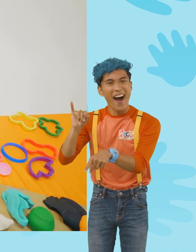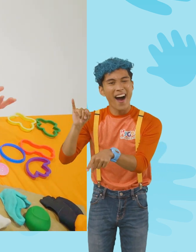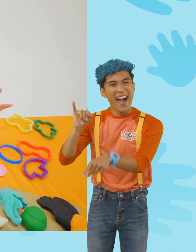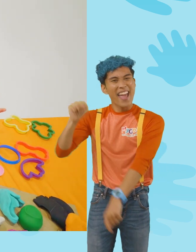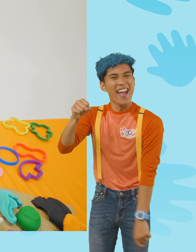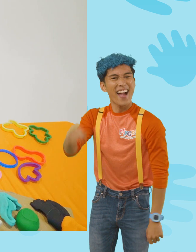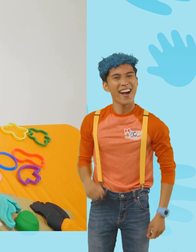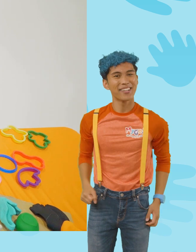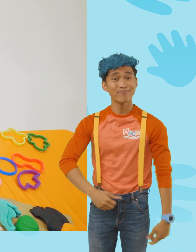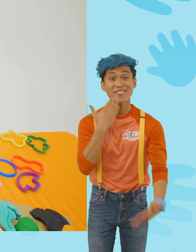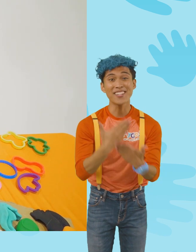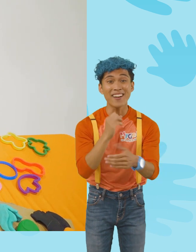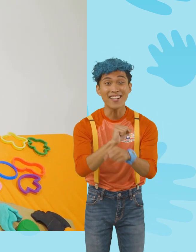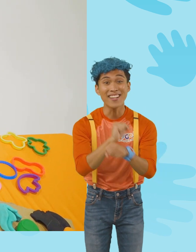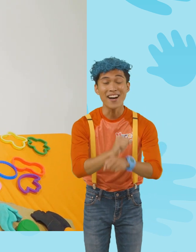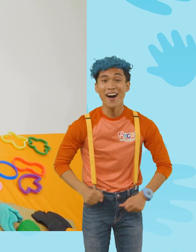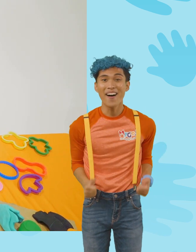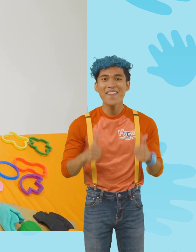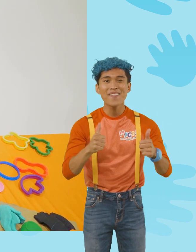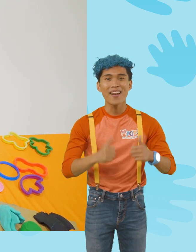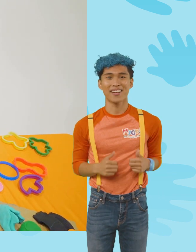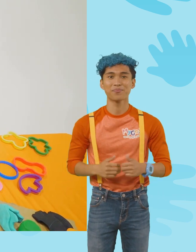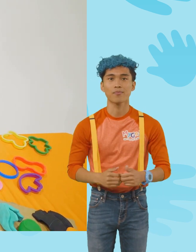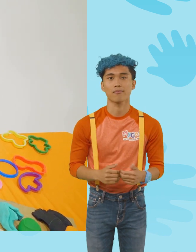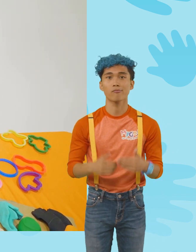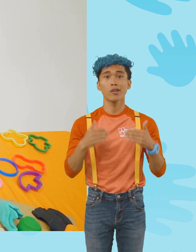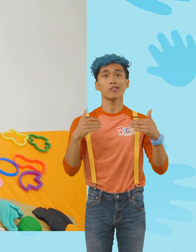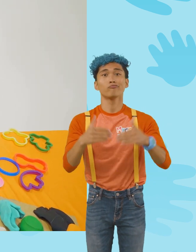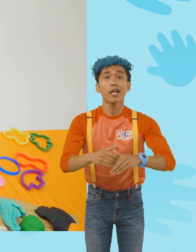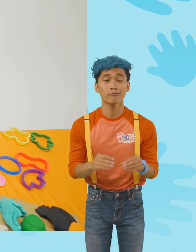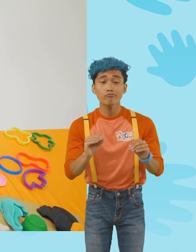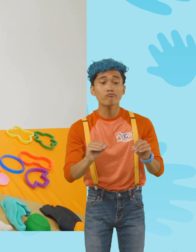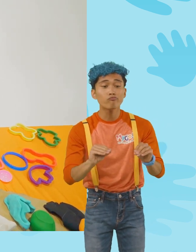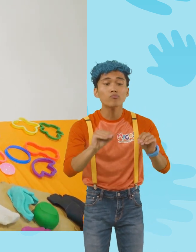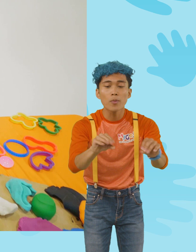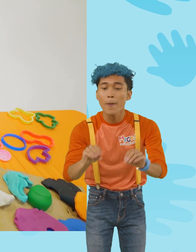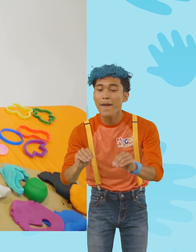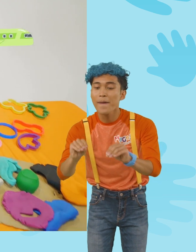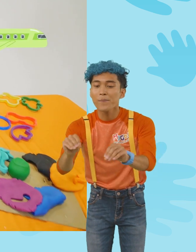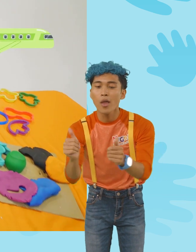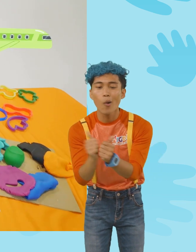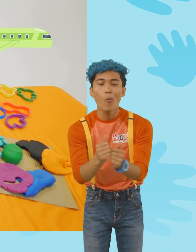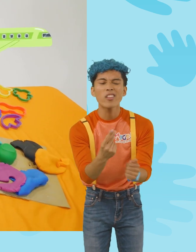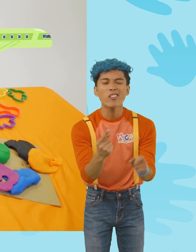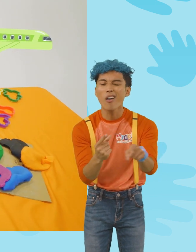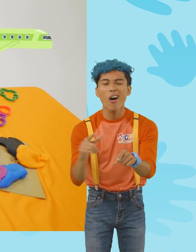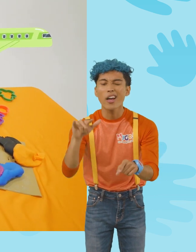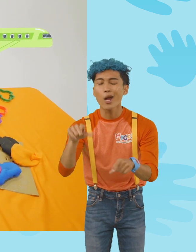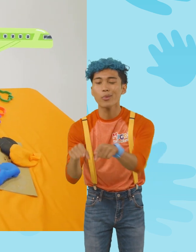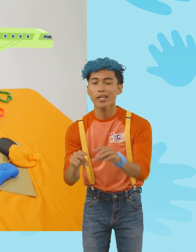B-L-I-P-P-I. Yeah, good job. All right. Okay, let's put these down here with the dog and the